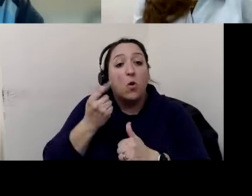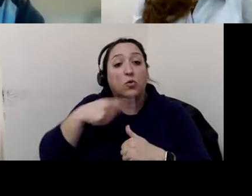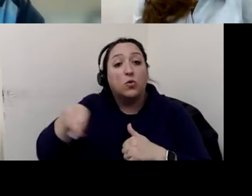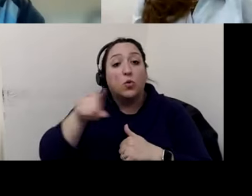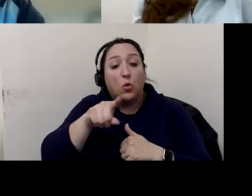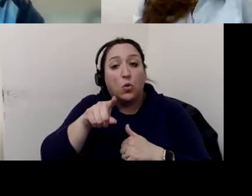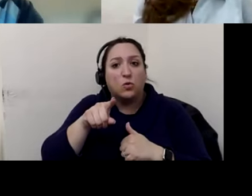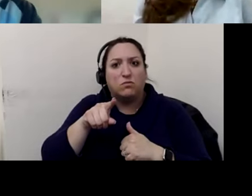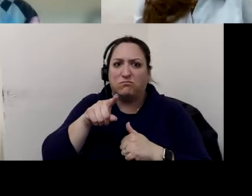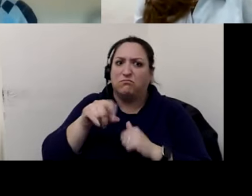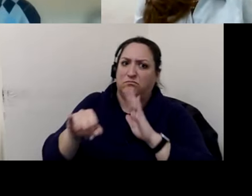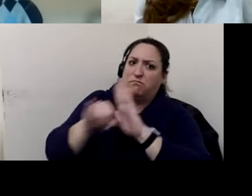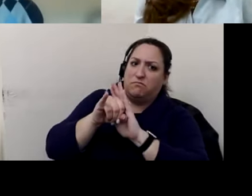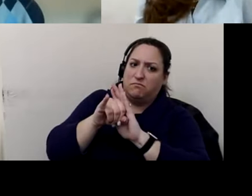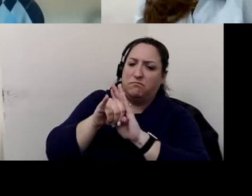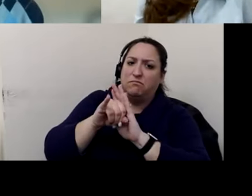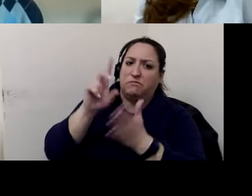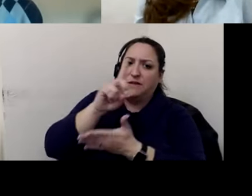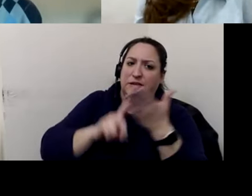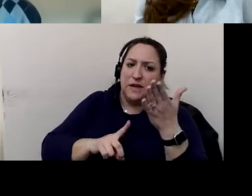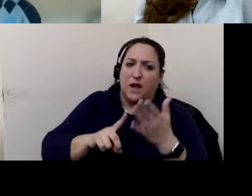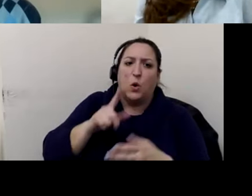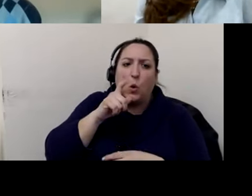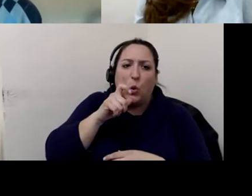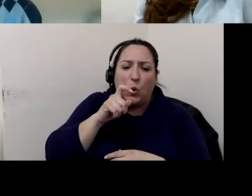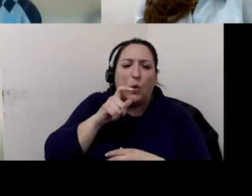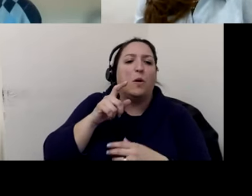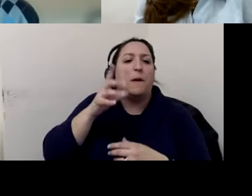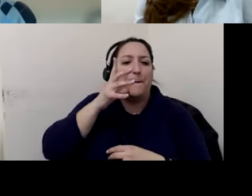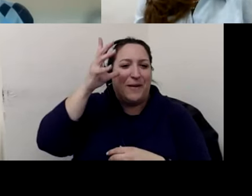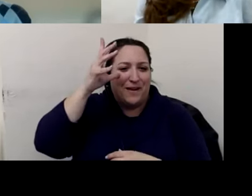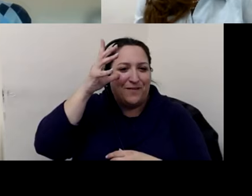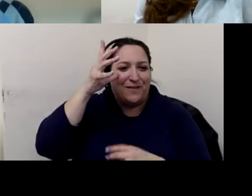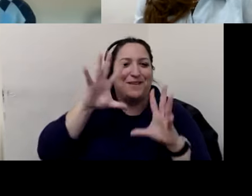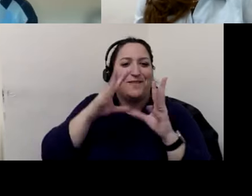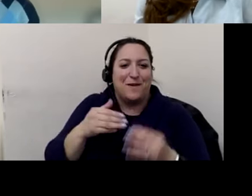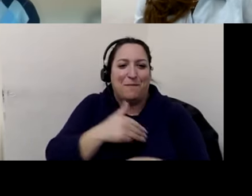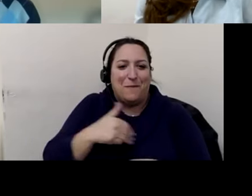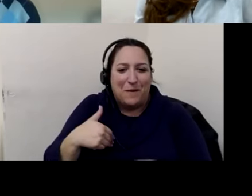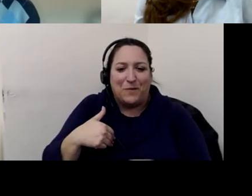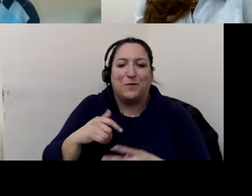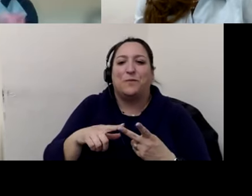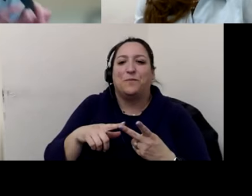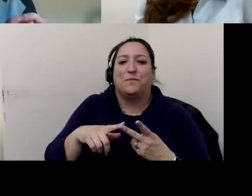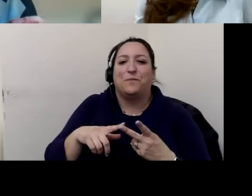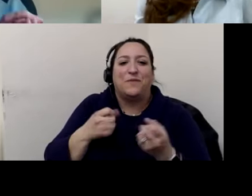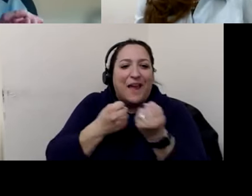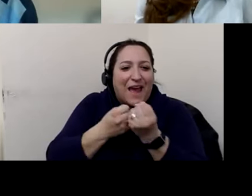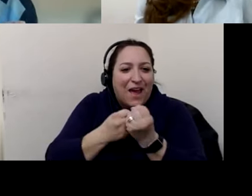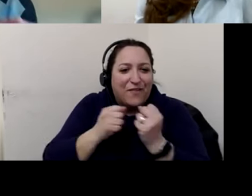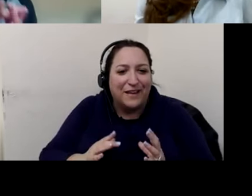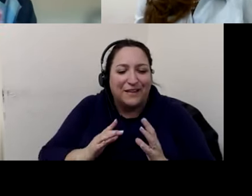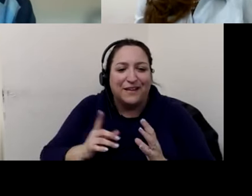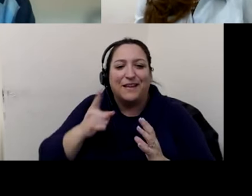were identified, designed by parents, by family members, by advocates, and they